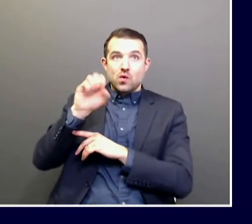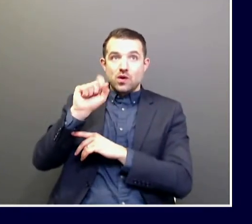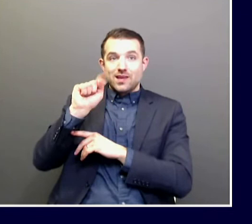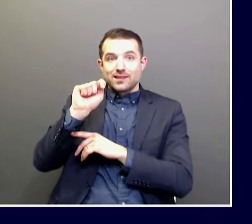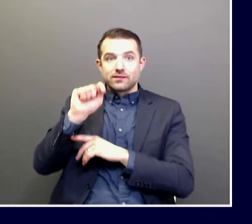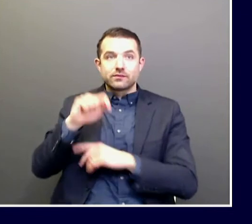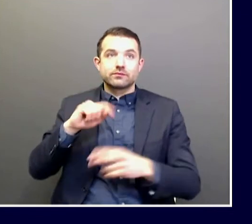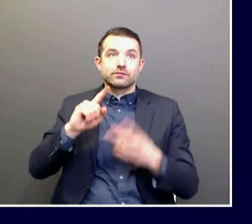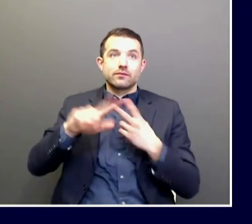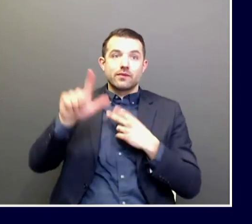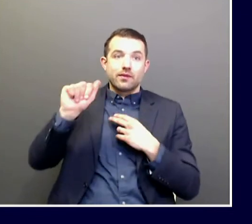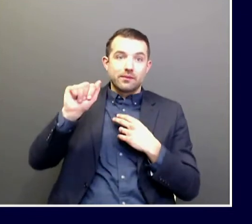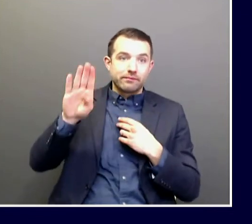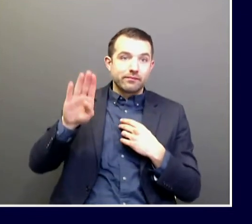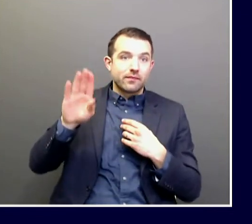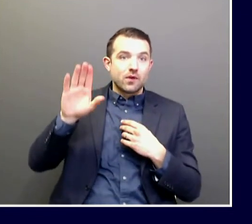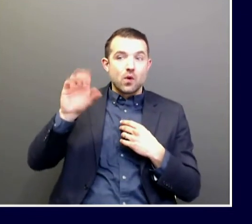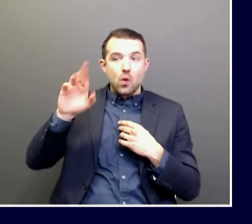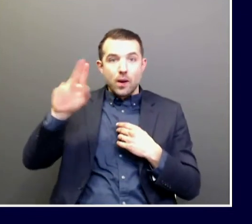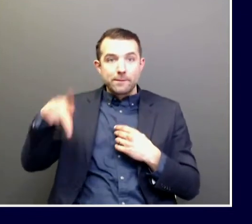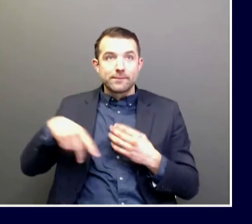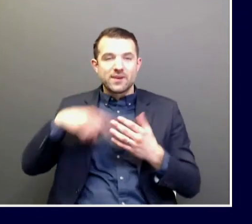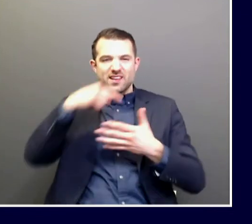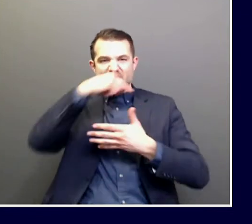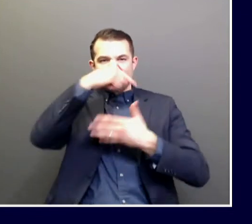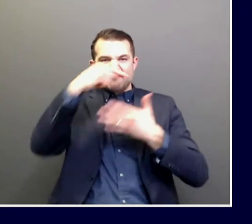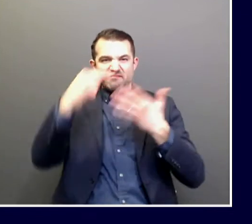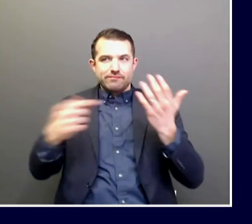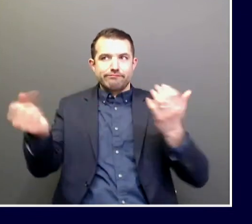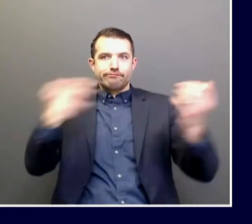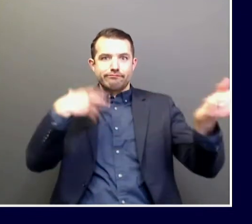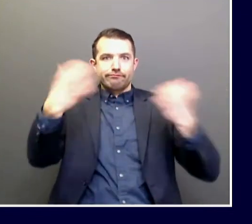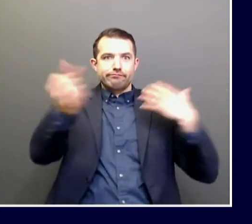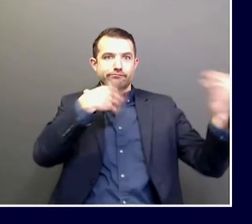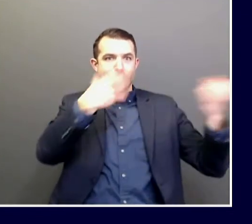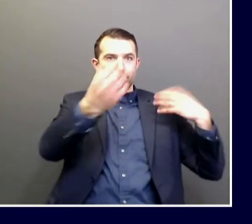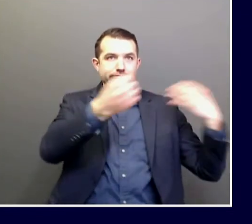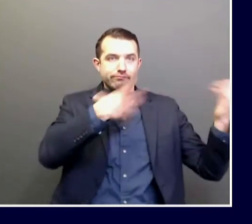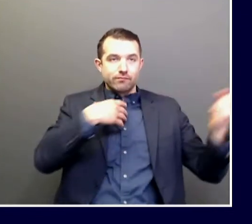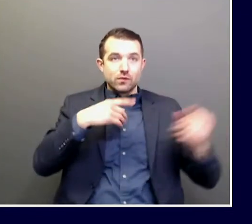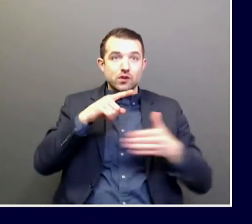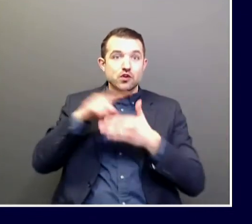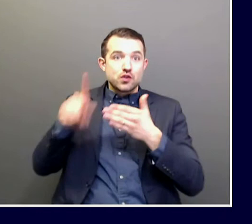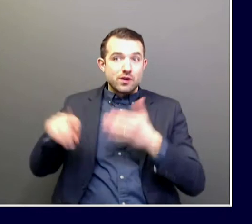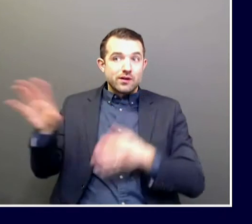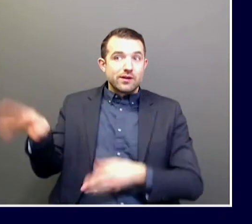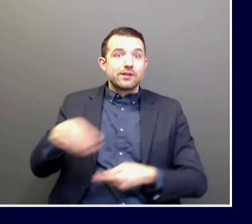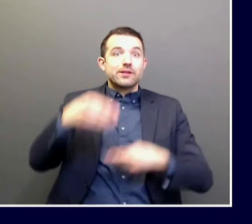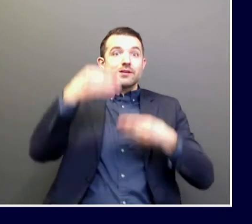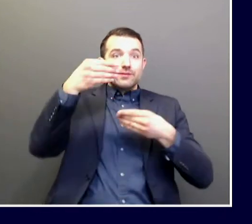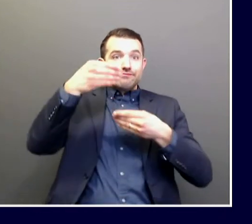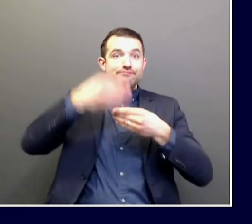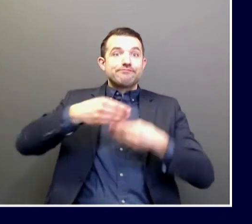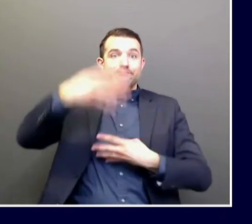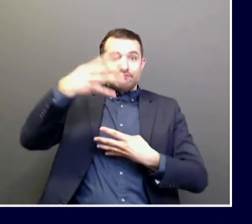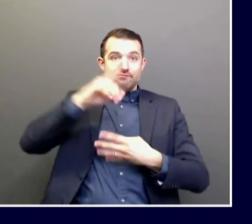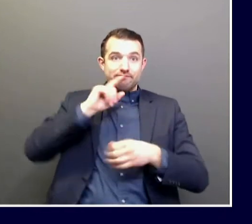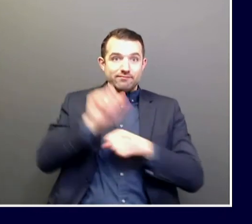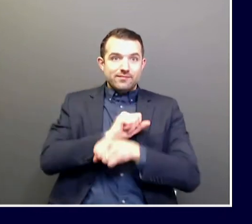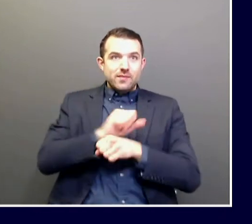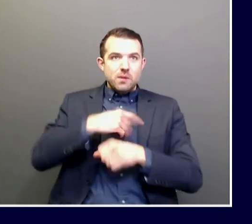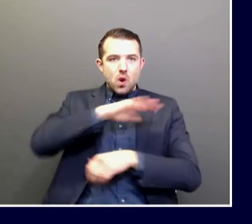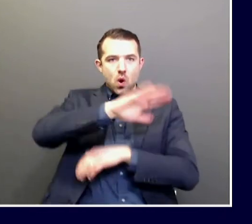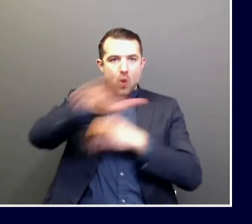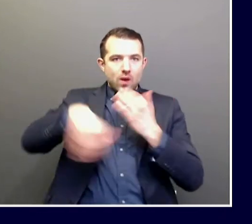we have to do is take that result and make sure we have all the information around it that the US